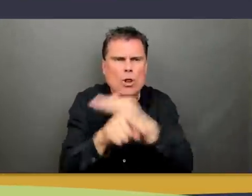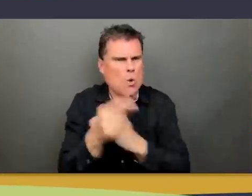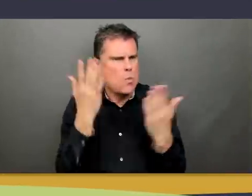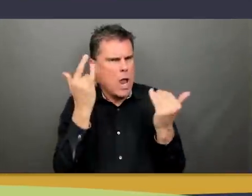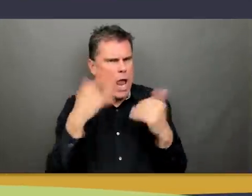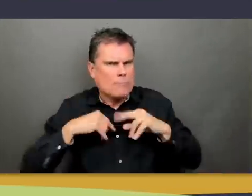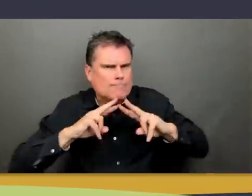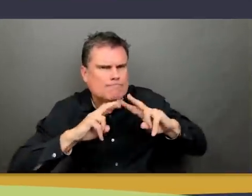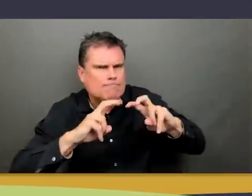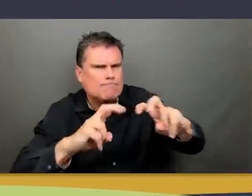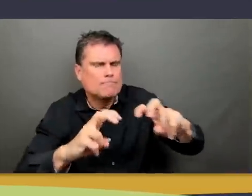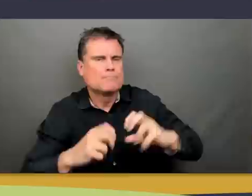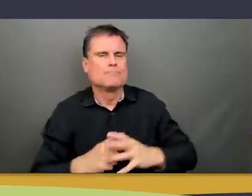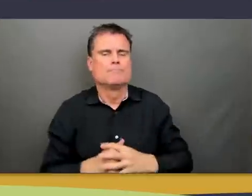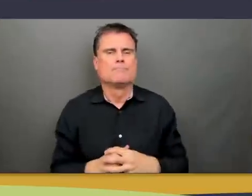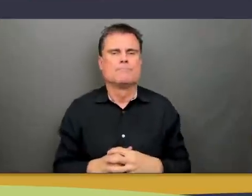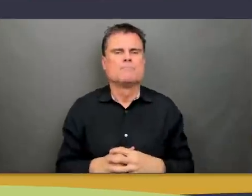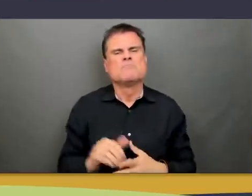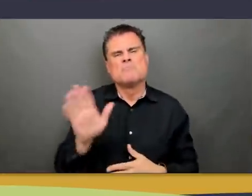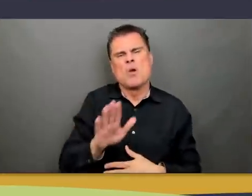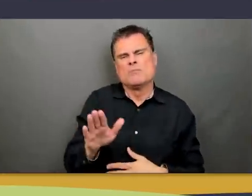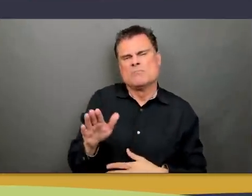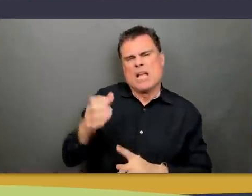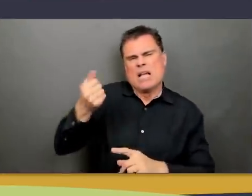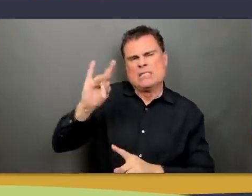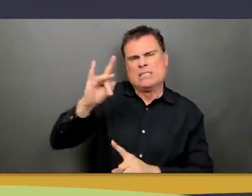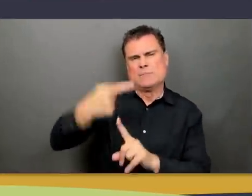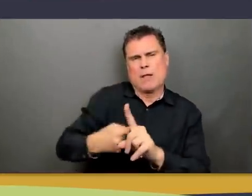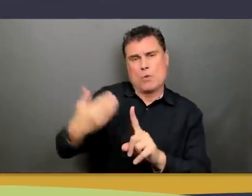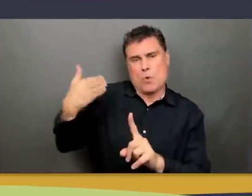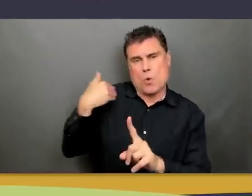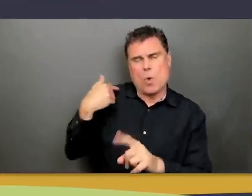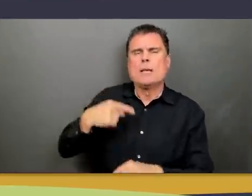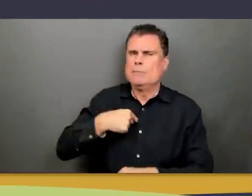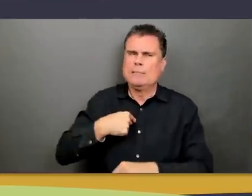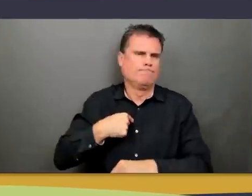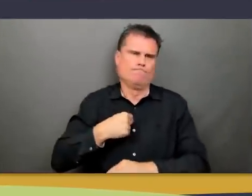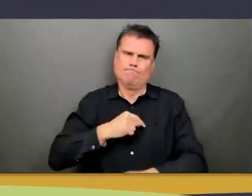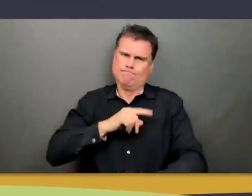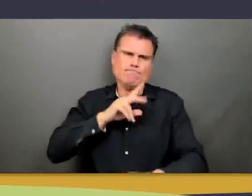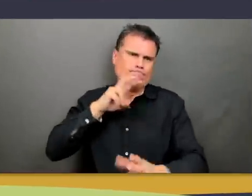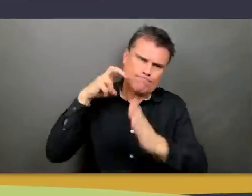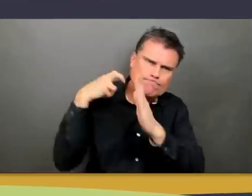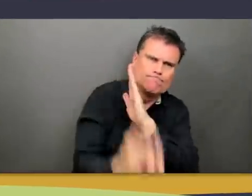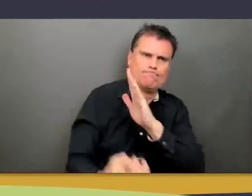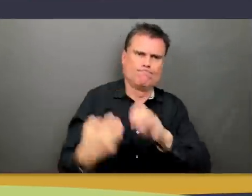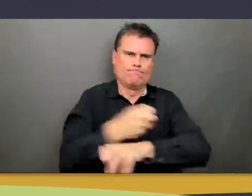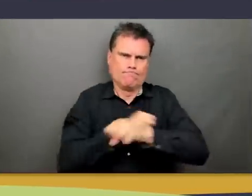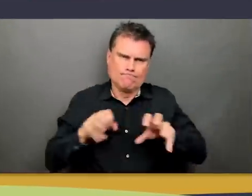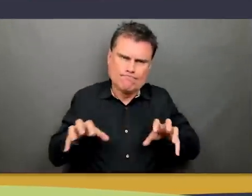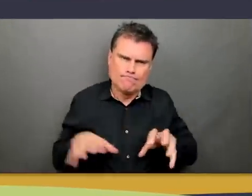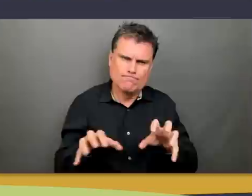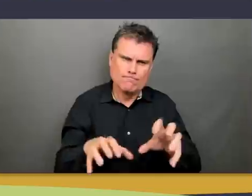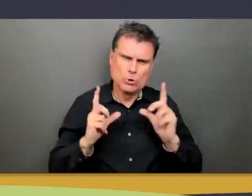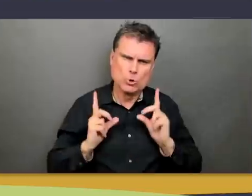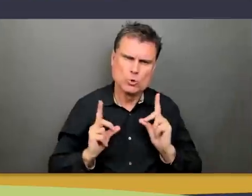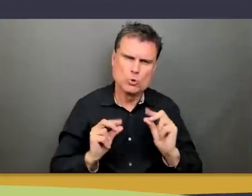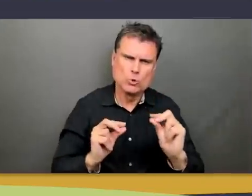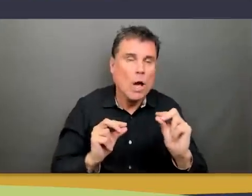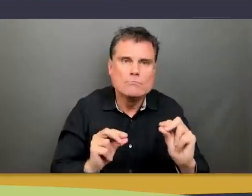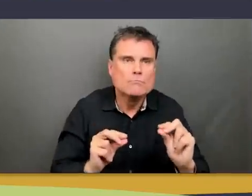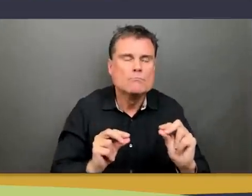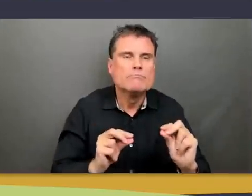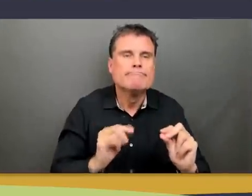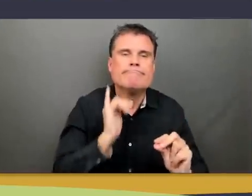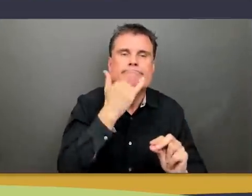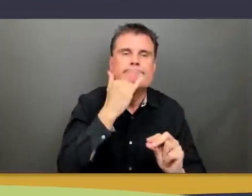about 18 months ago. And then along came a pandemic. And I thought, what do we need the most? We need people who